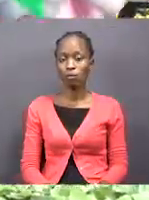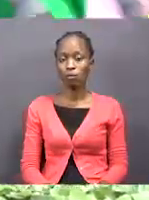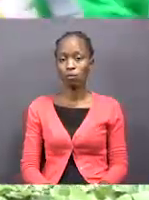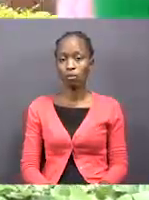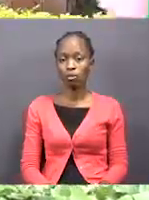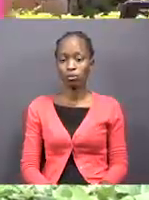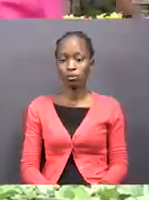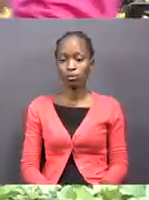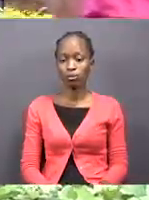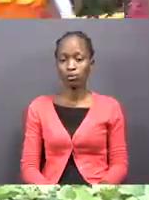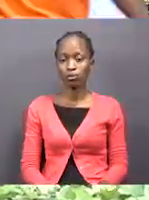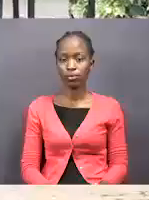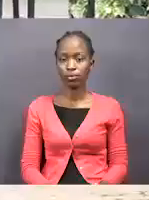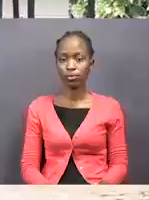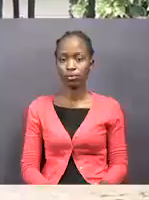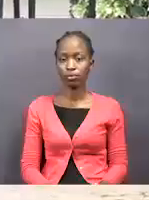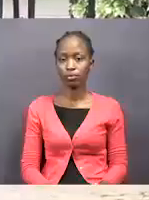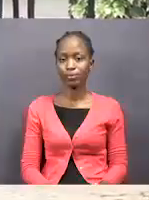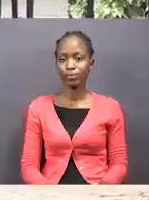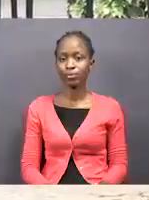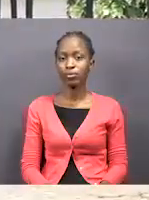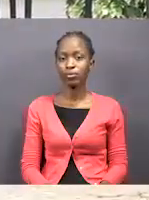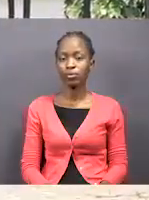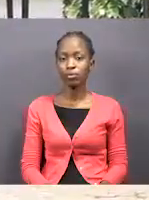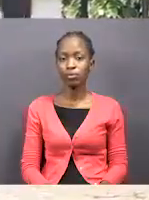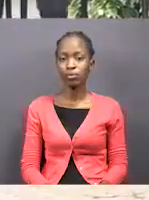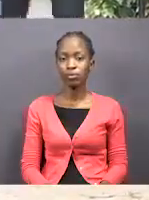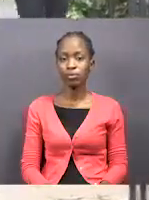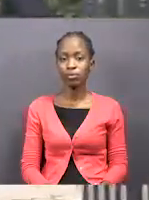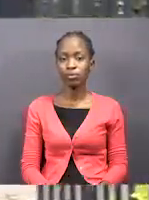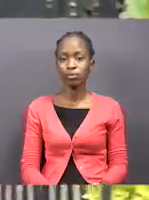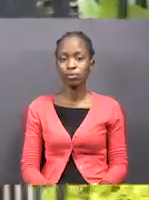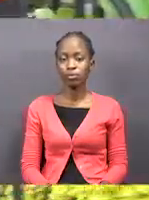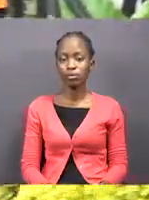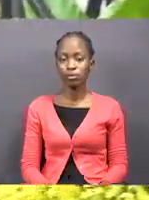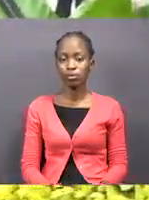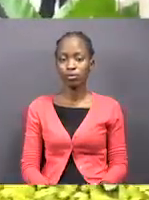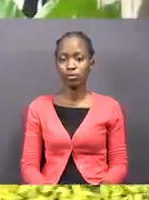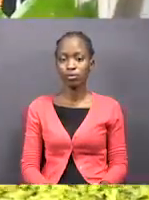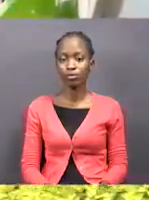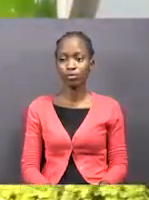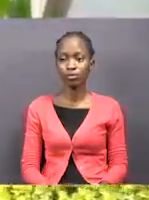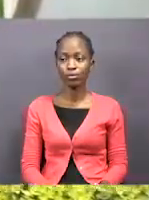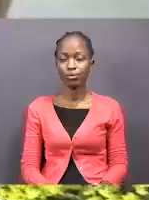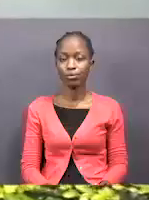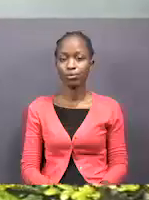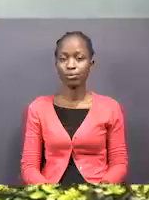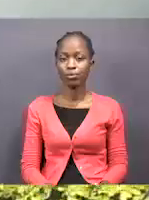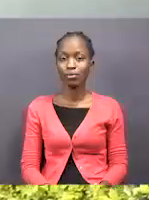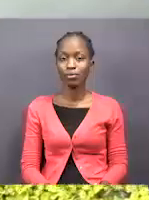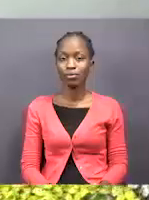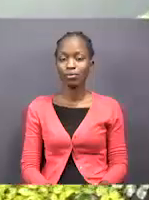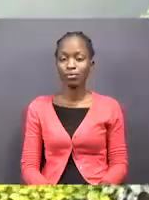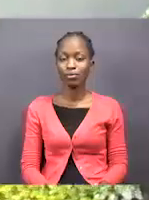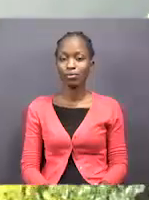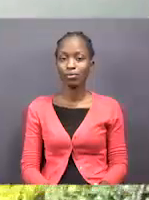left! Kanyaga, left! Kanyaga, left! Kanyaga, left! Kanyaga, left! Here we go, here we